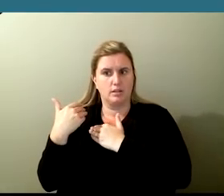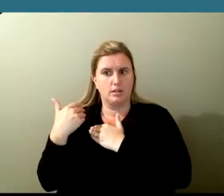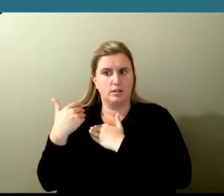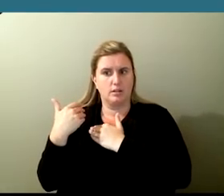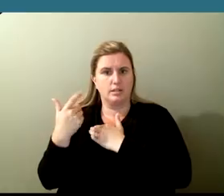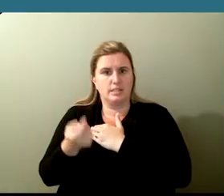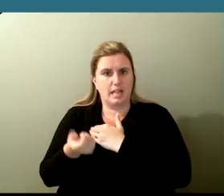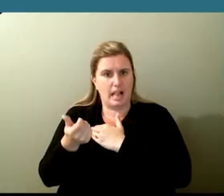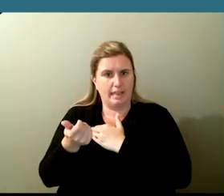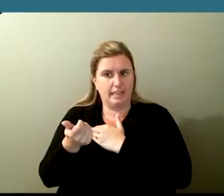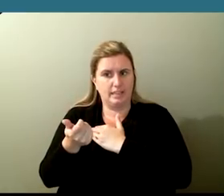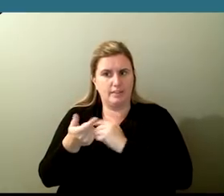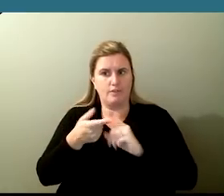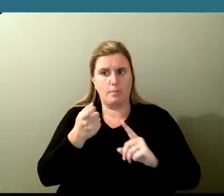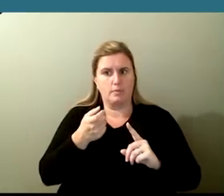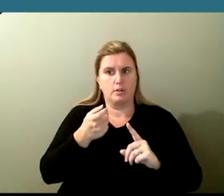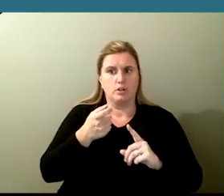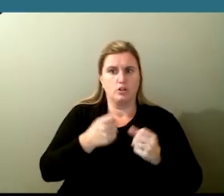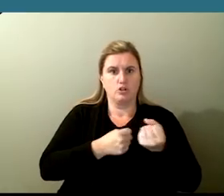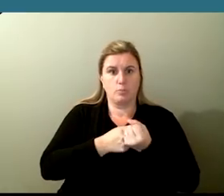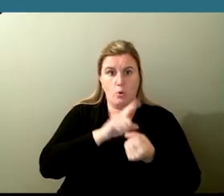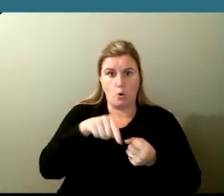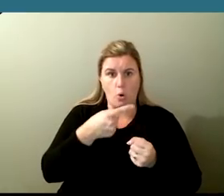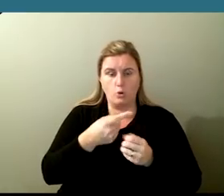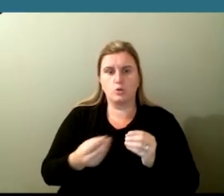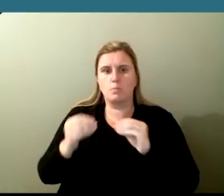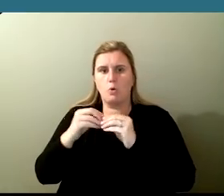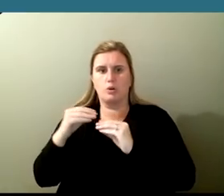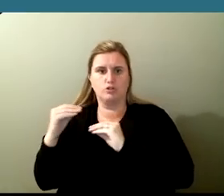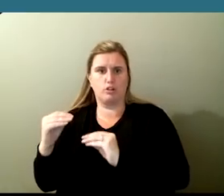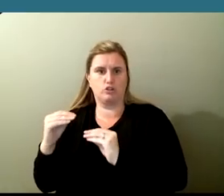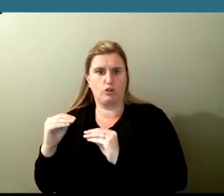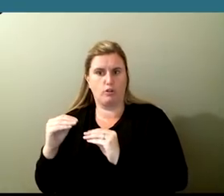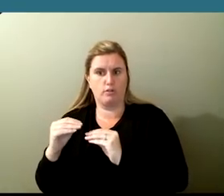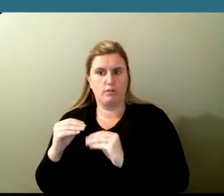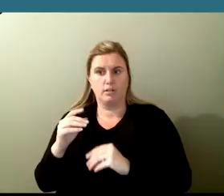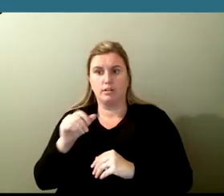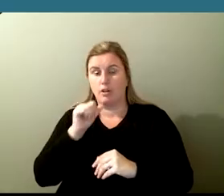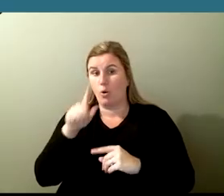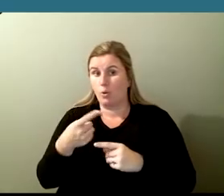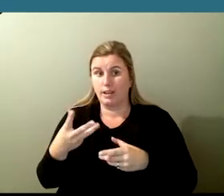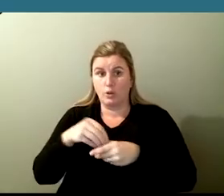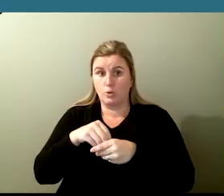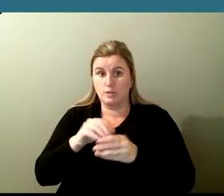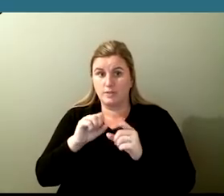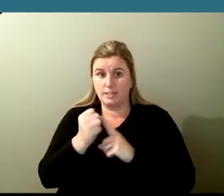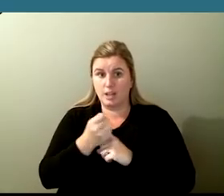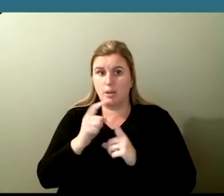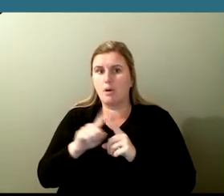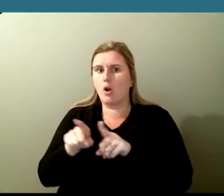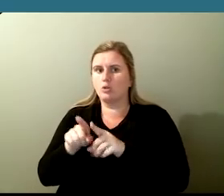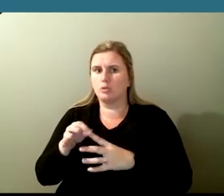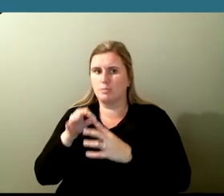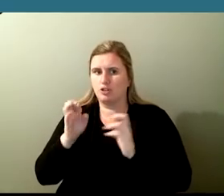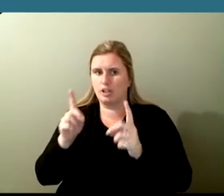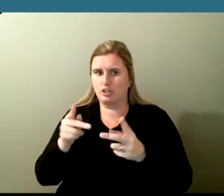responsibilities slightly from support only to more instructional, not only in inclusive settings, but also in special education